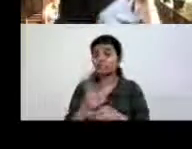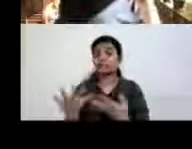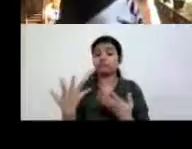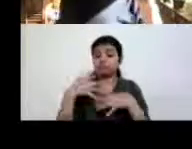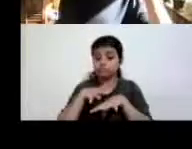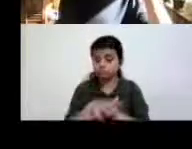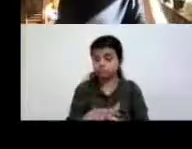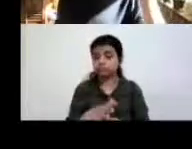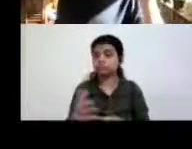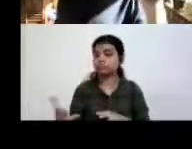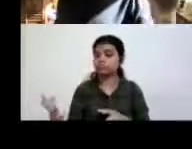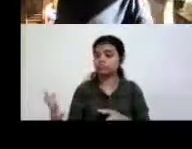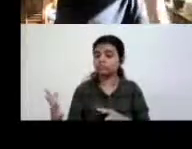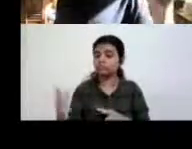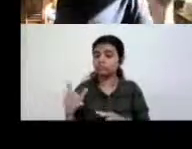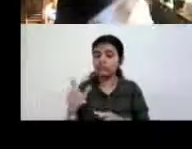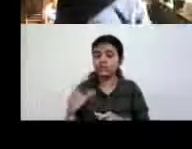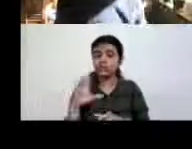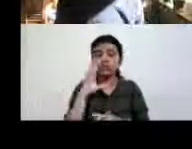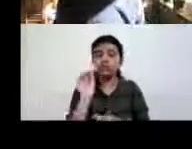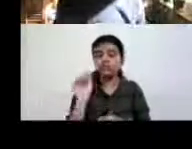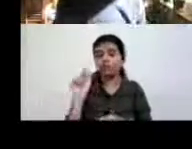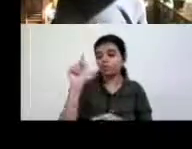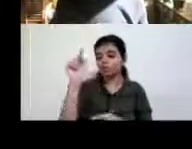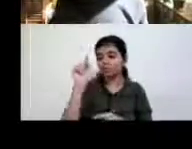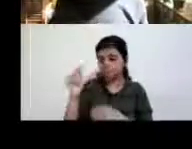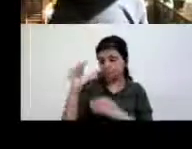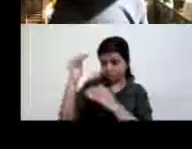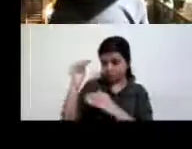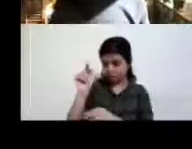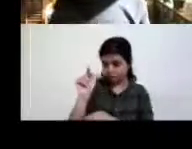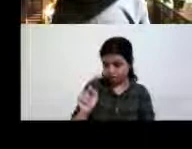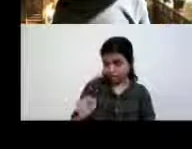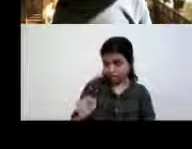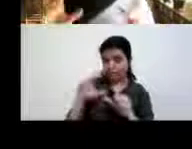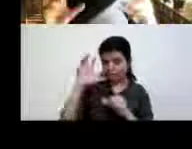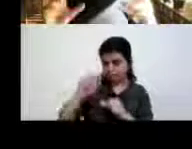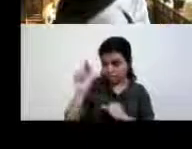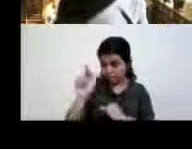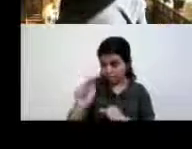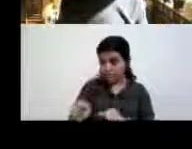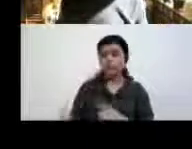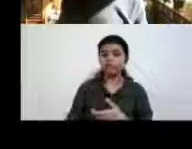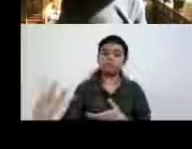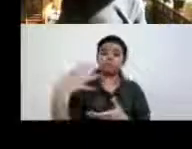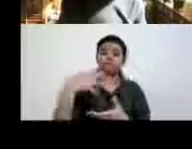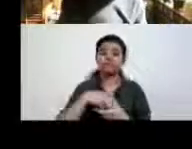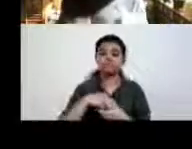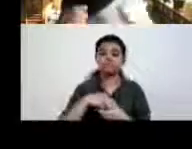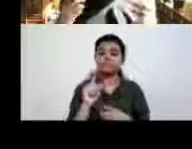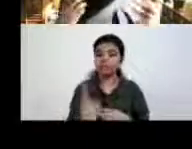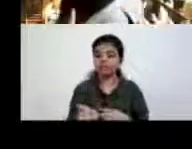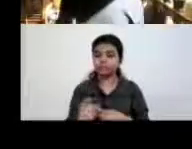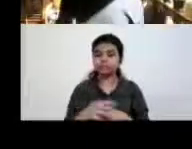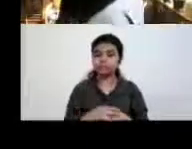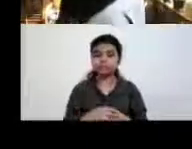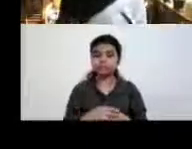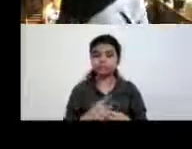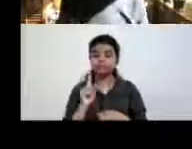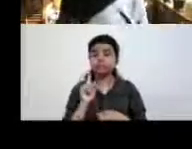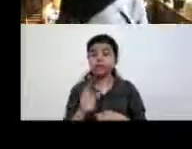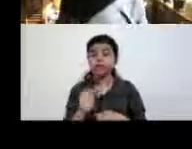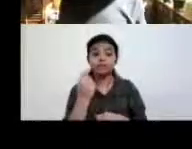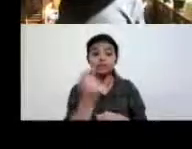design the important criteria of accessibility, and we have to combine it with the